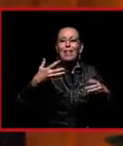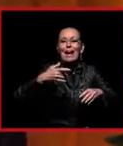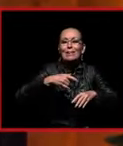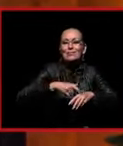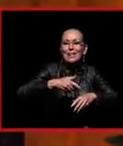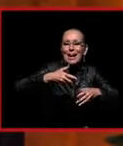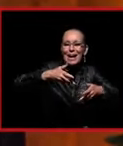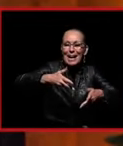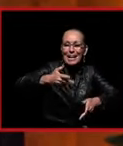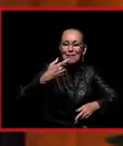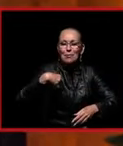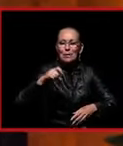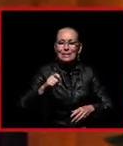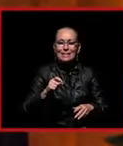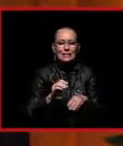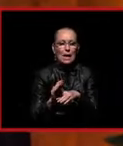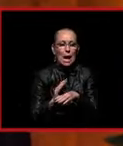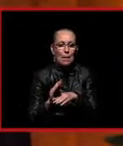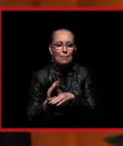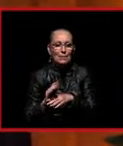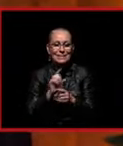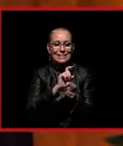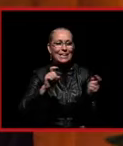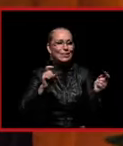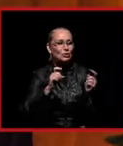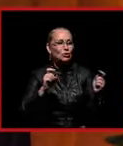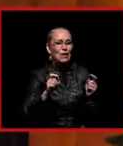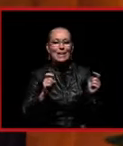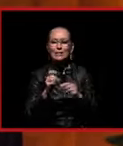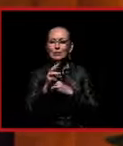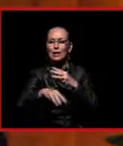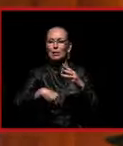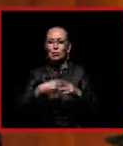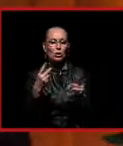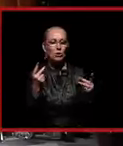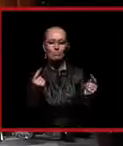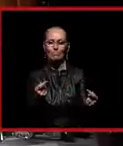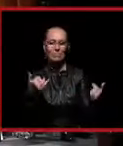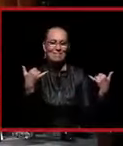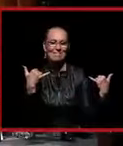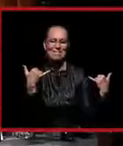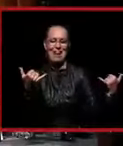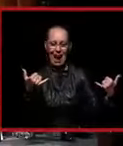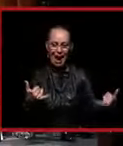time. We've got to get busy changing the world right away.